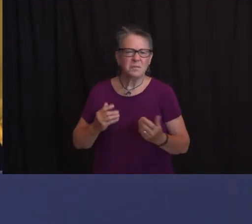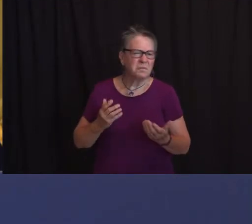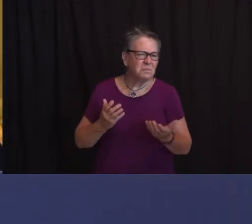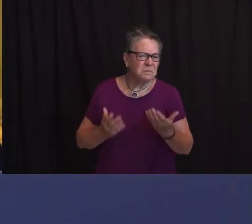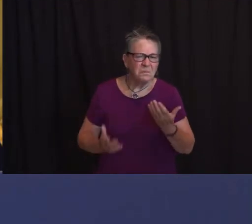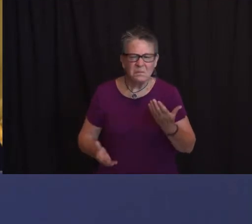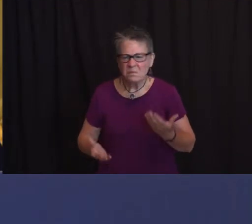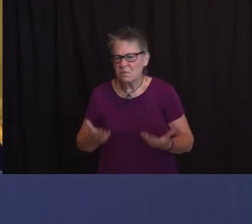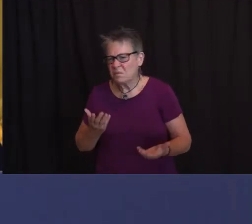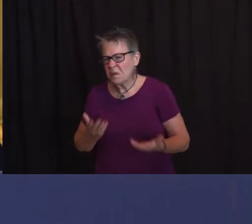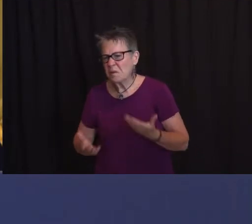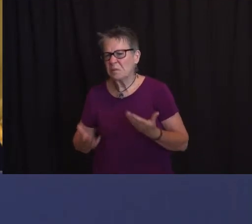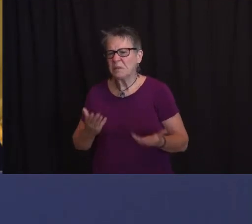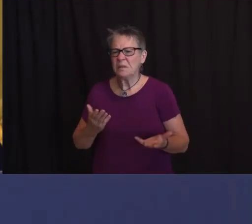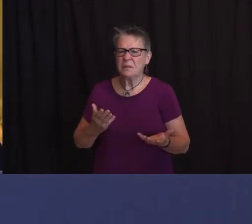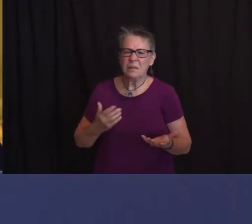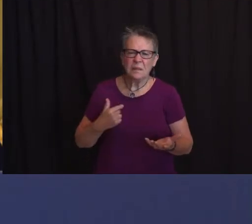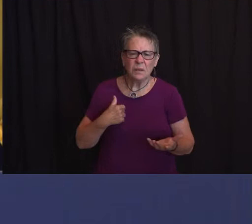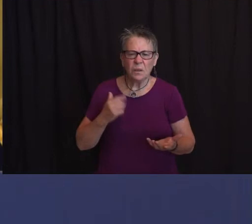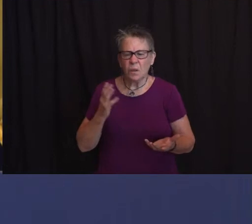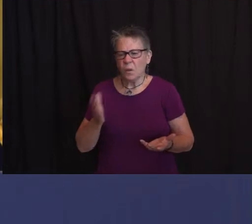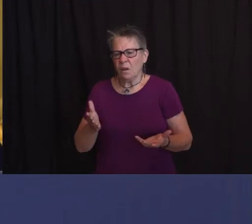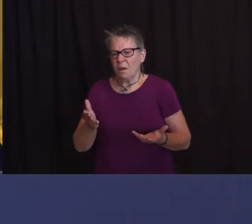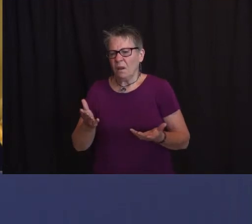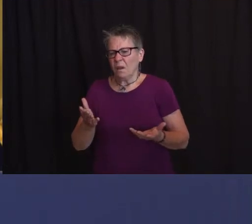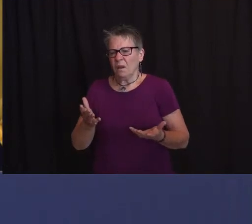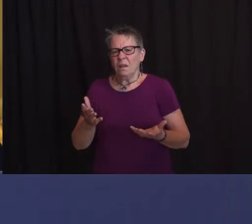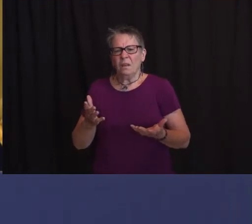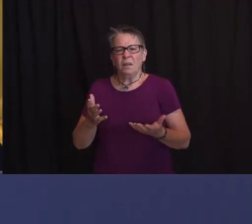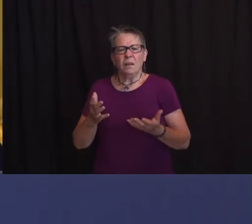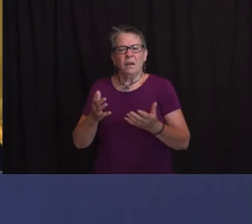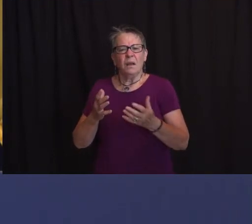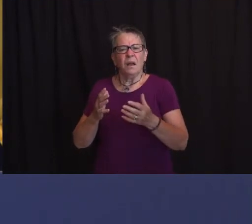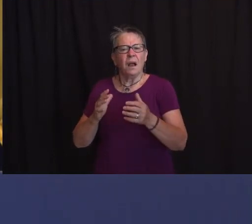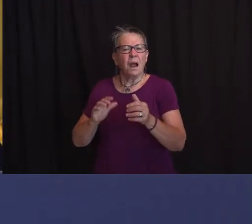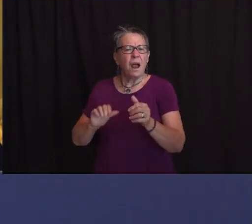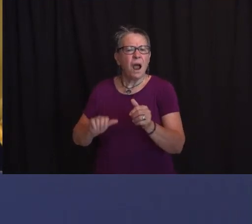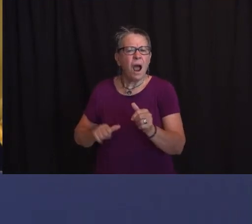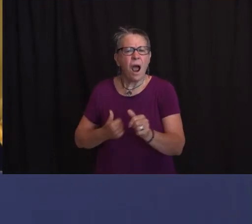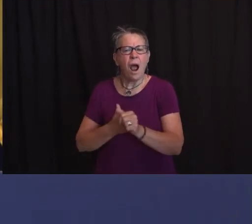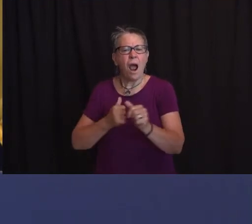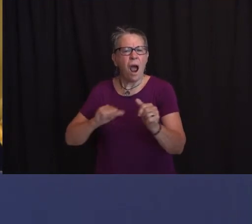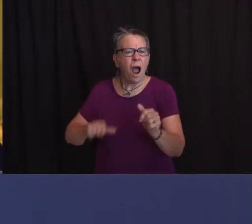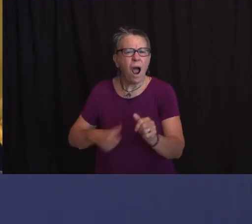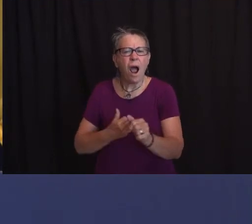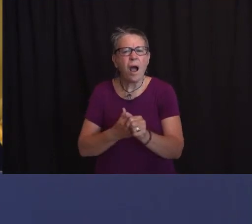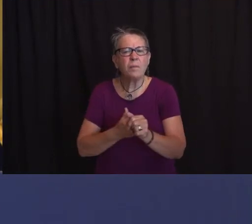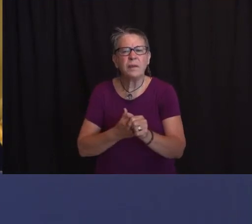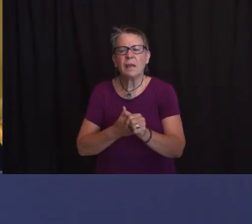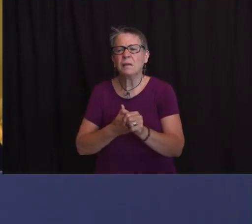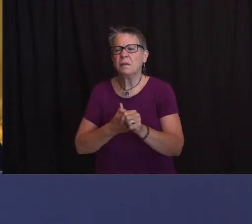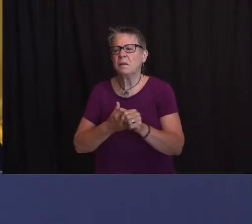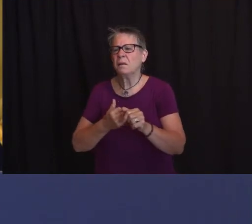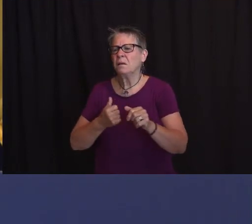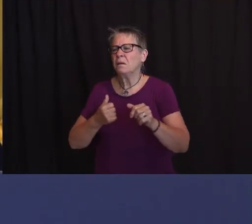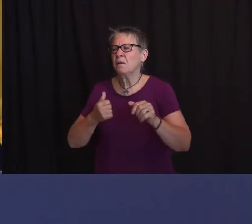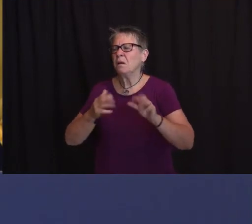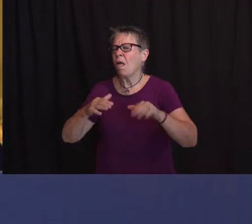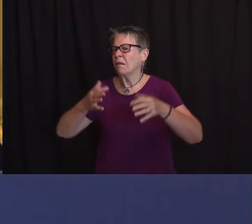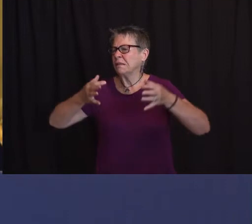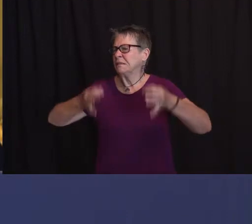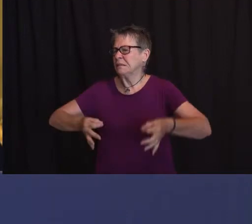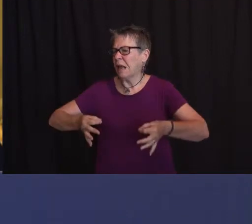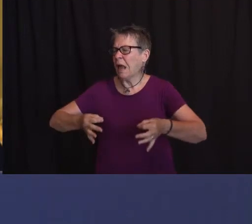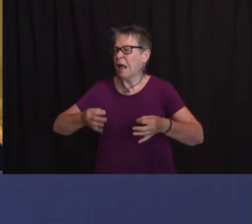toward updating the probables on Mondays at some point over time. That would be my guess, just because that's the day